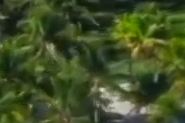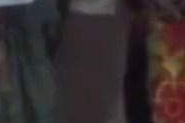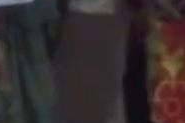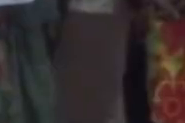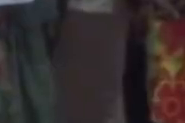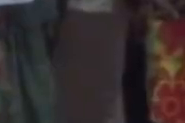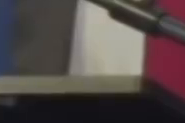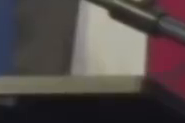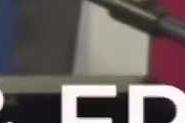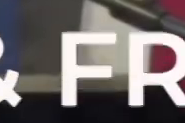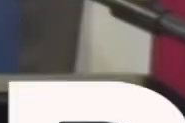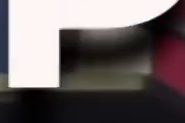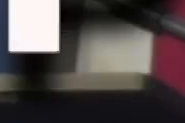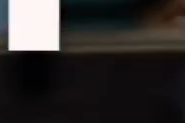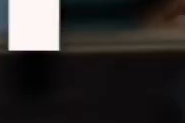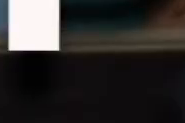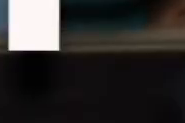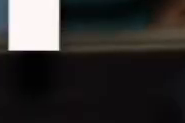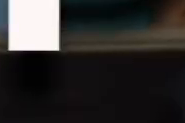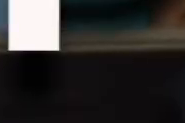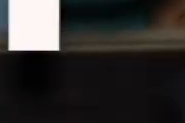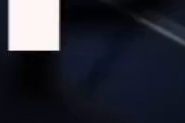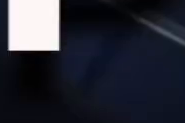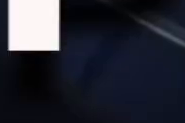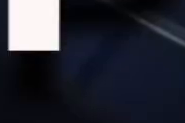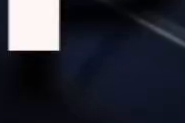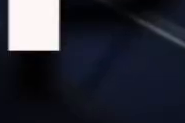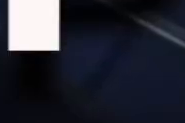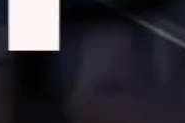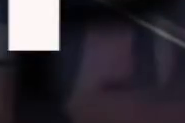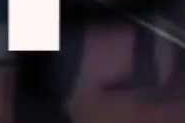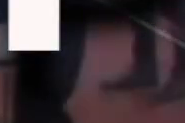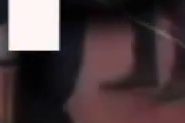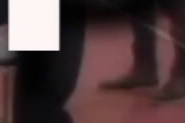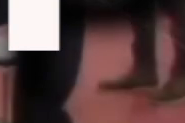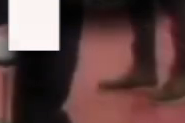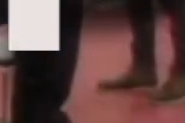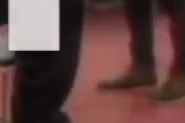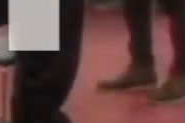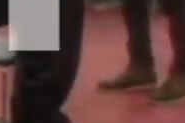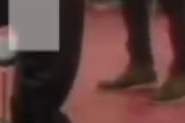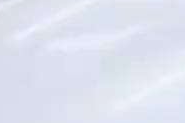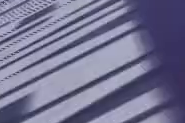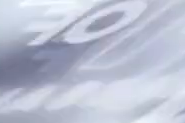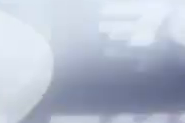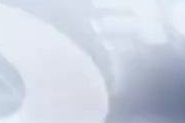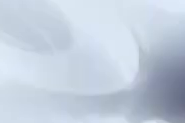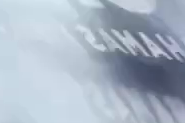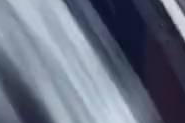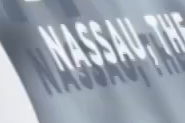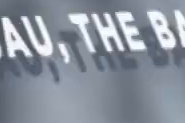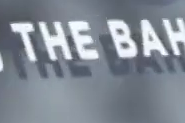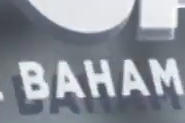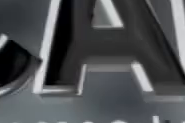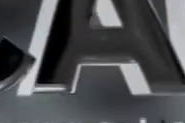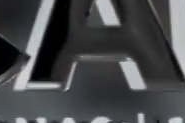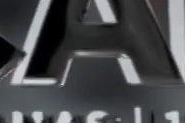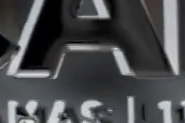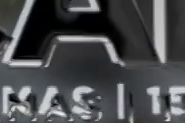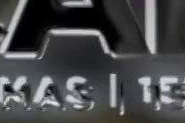a.m. Live at CARICOM returns on Thursday and Friday at 8 p.m. with a wrap-up of the day's events. Keep up with